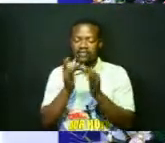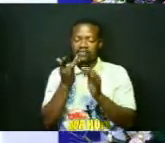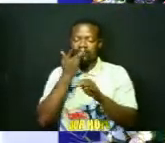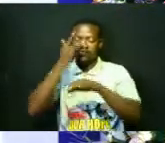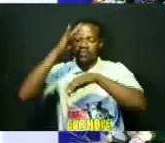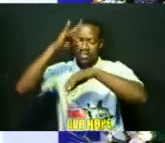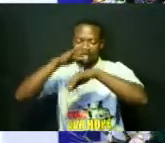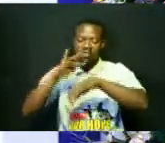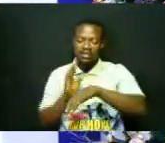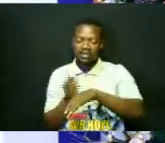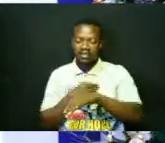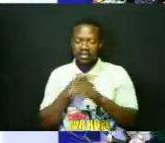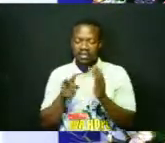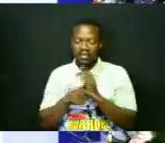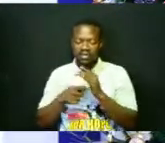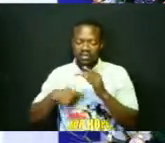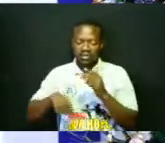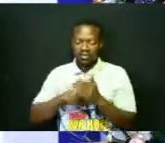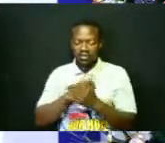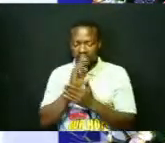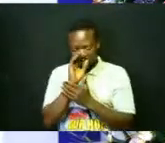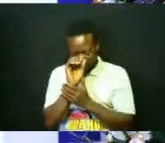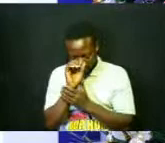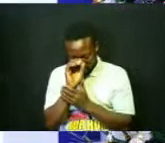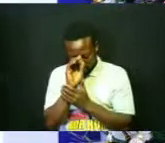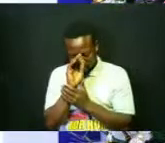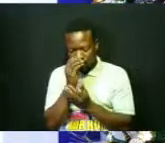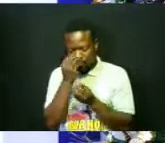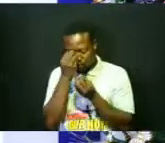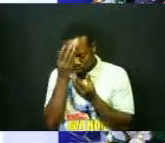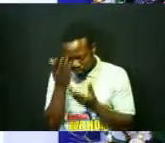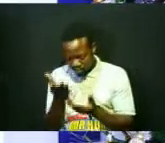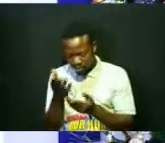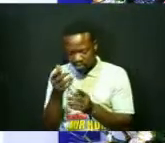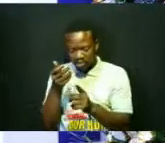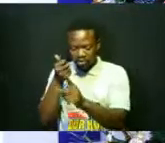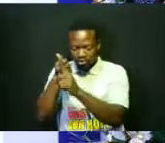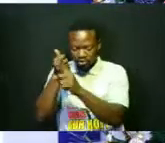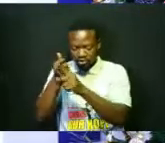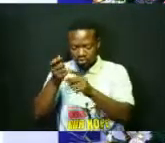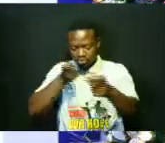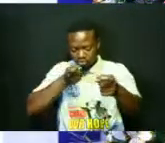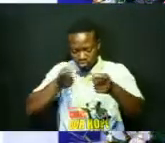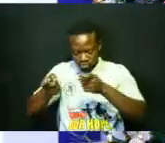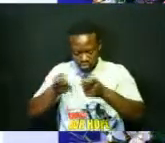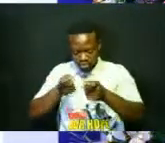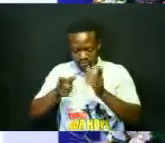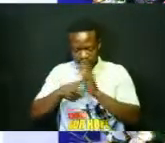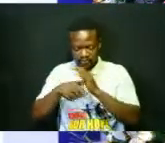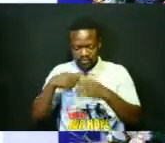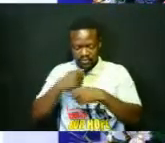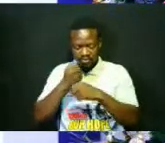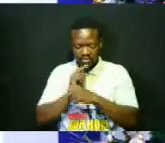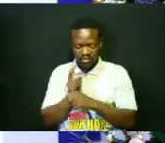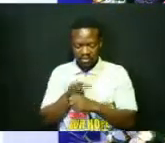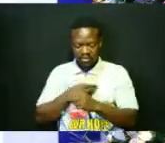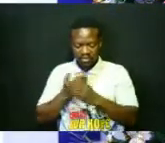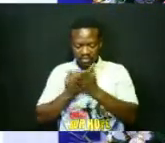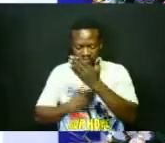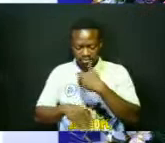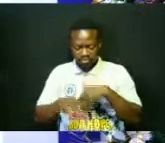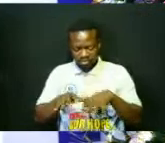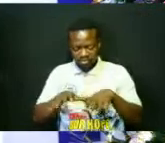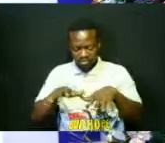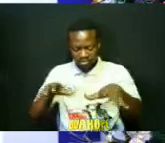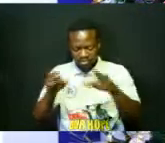us and we submit, you, God, assume control and you make us productive